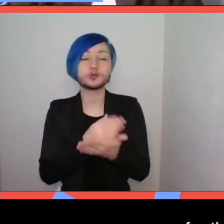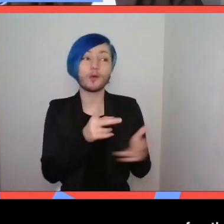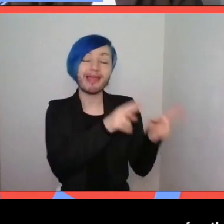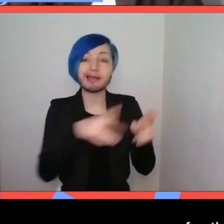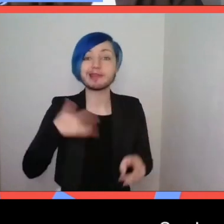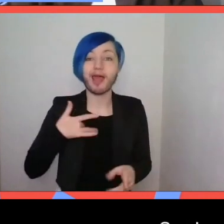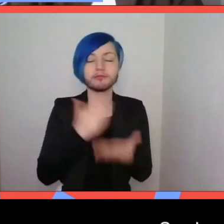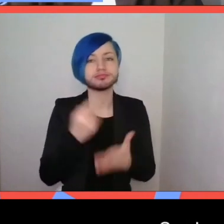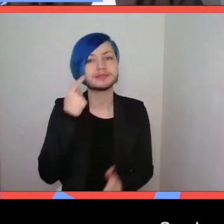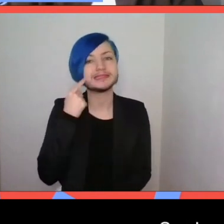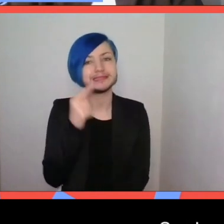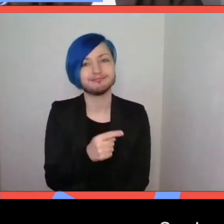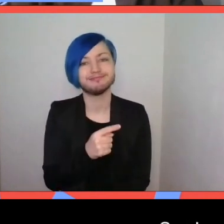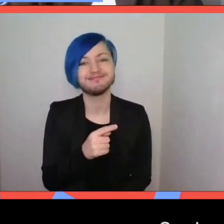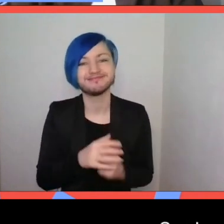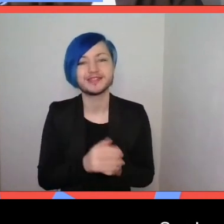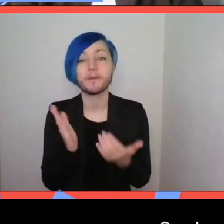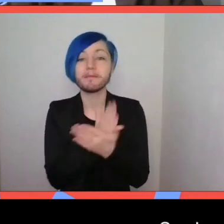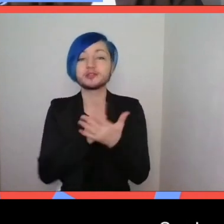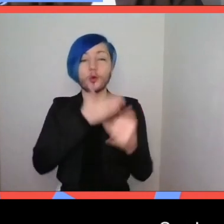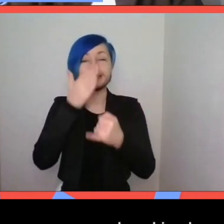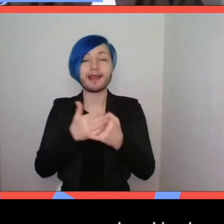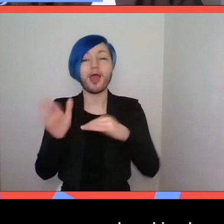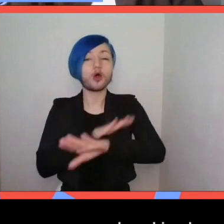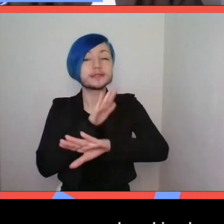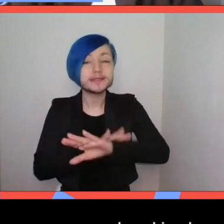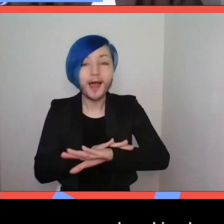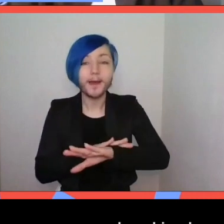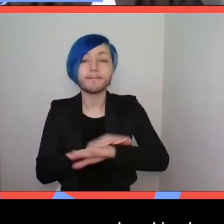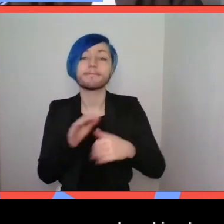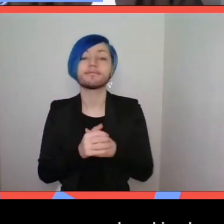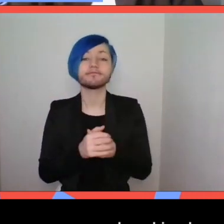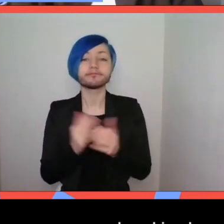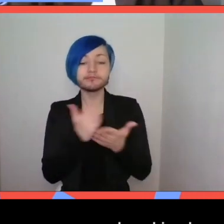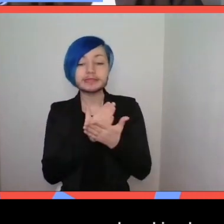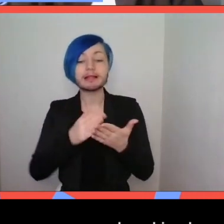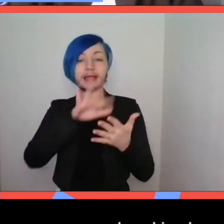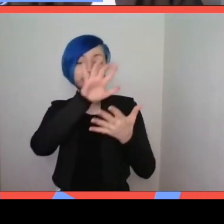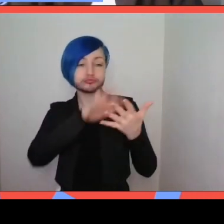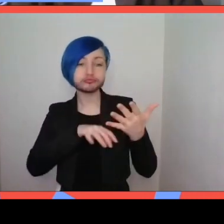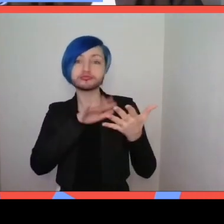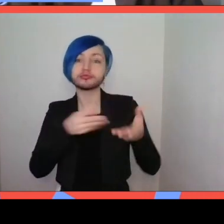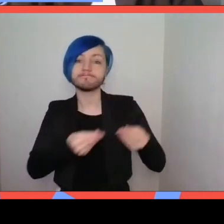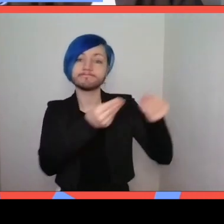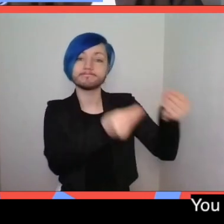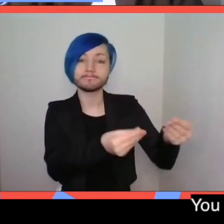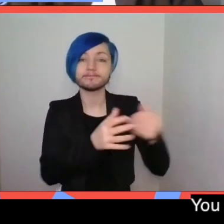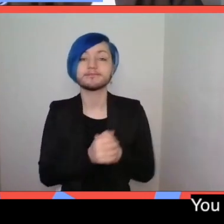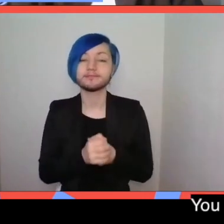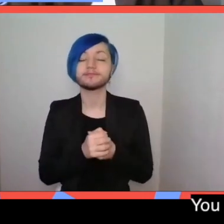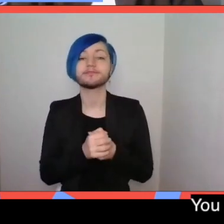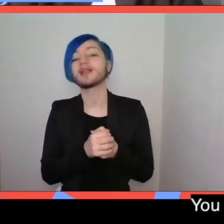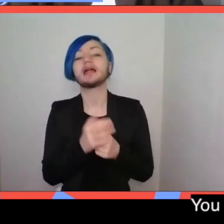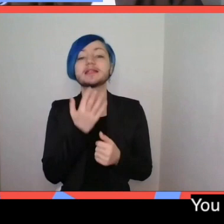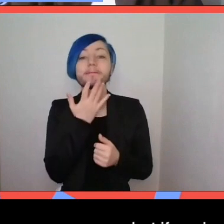possible. So always meet your deadlines, hand in clean copy, and write to word count. You can be the